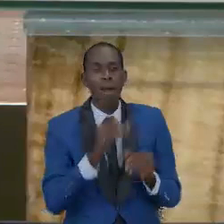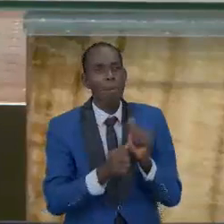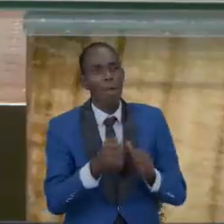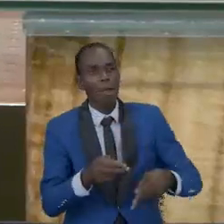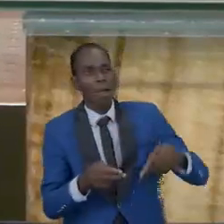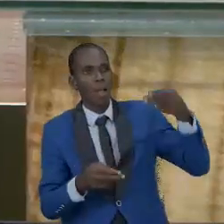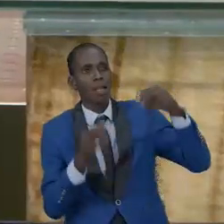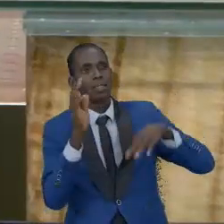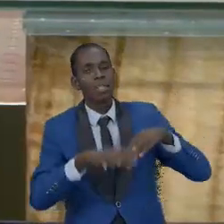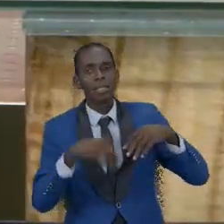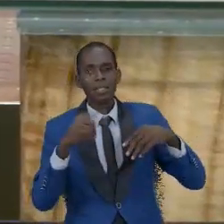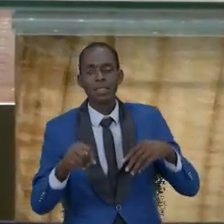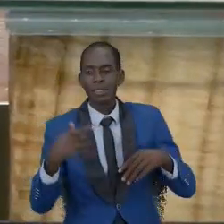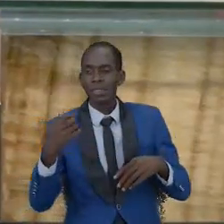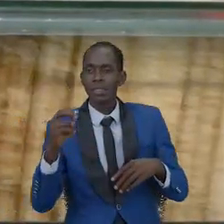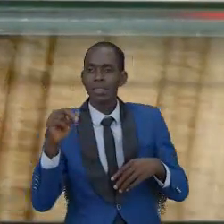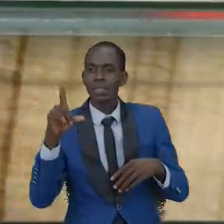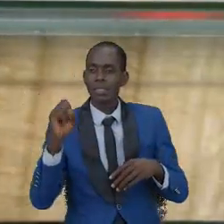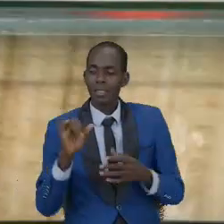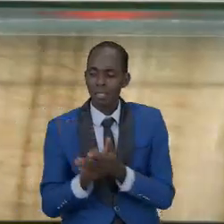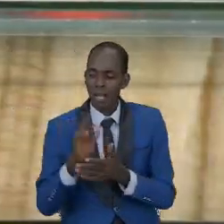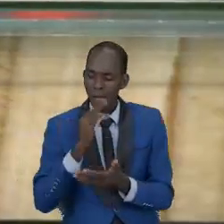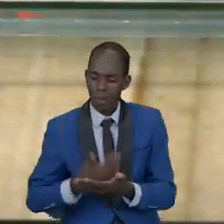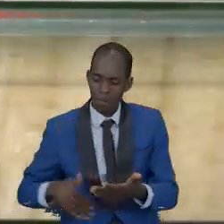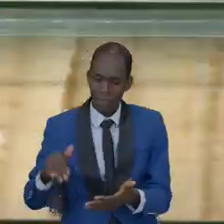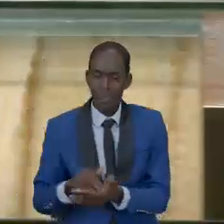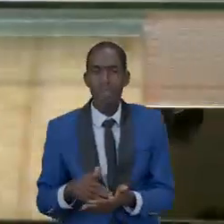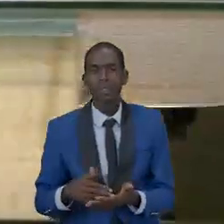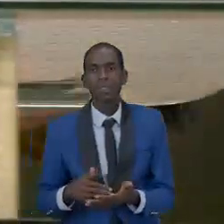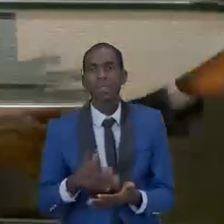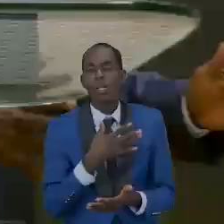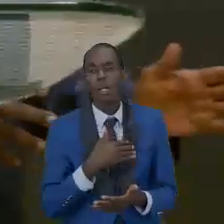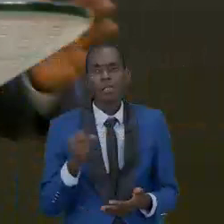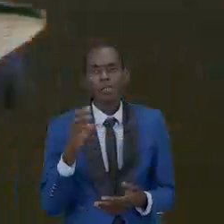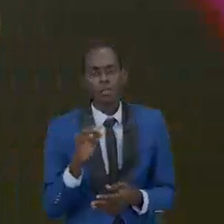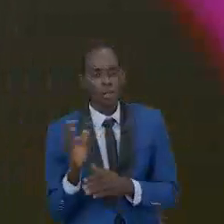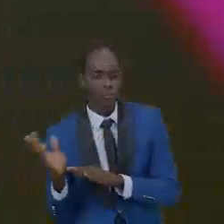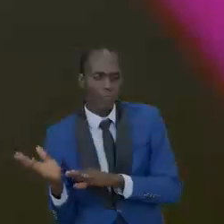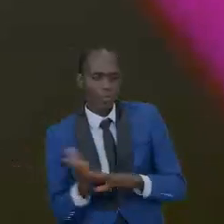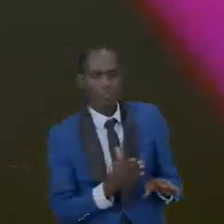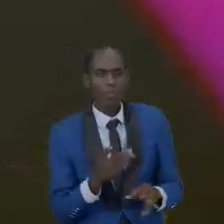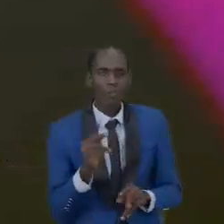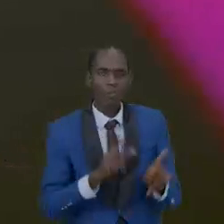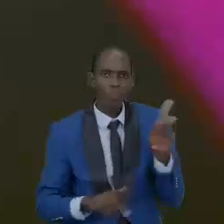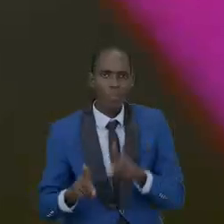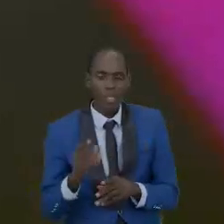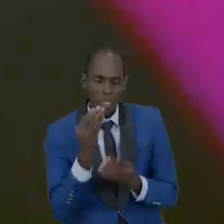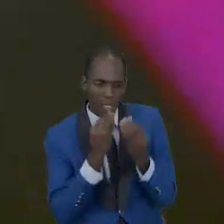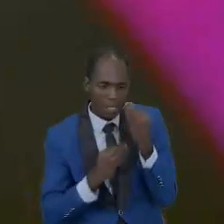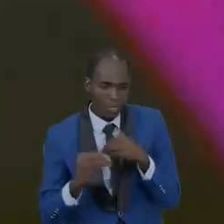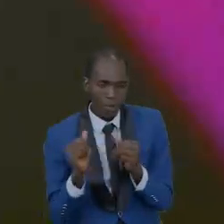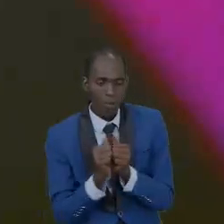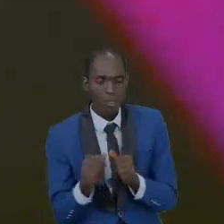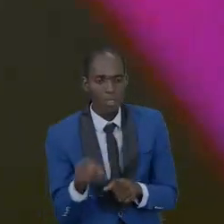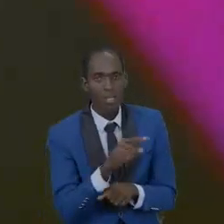the Gentiles who are born again. And so he left those people he was eating with. And then Paul